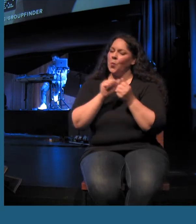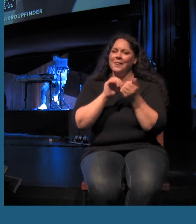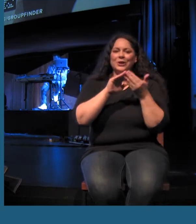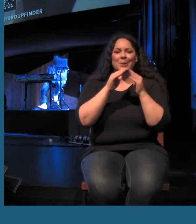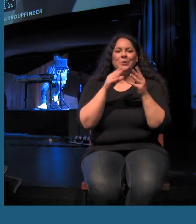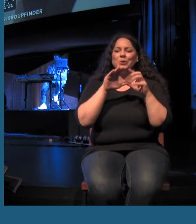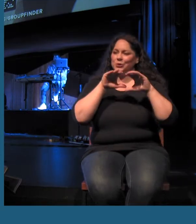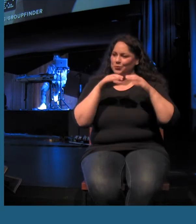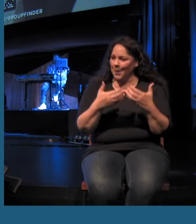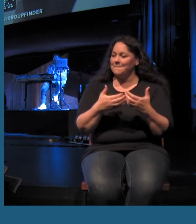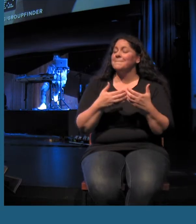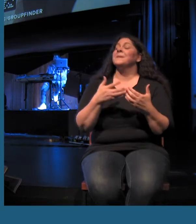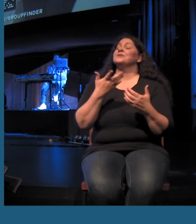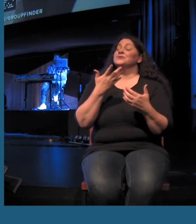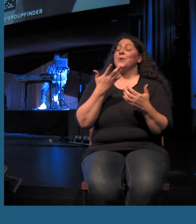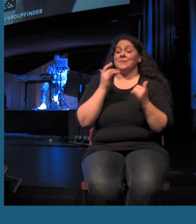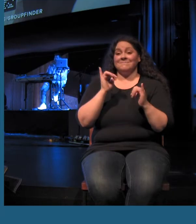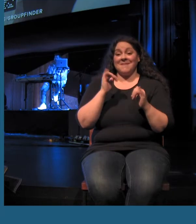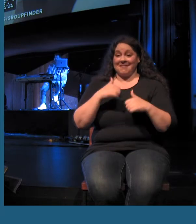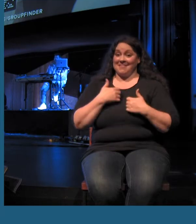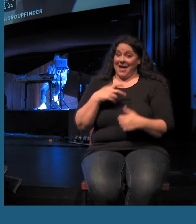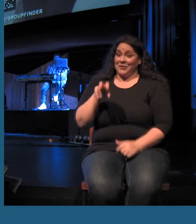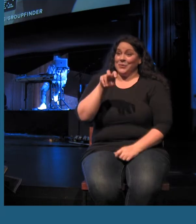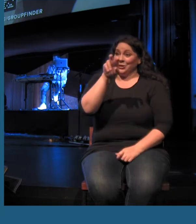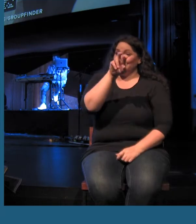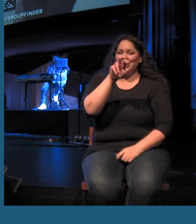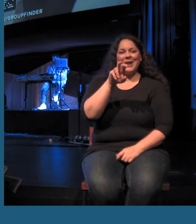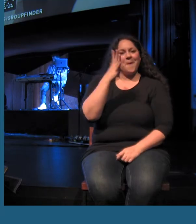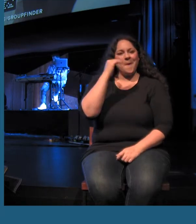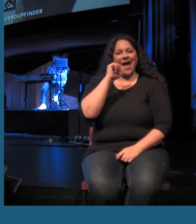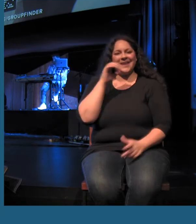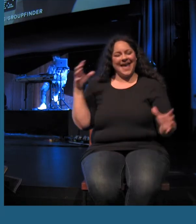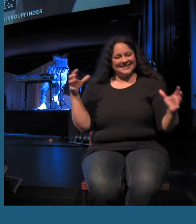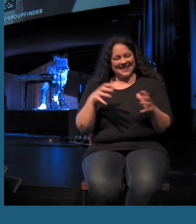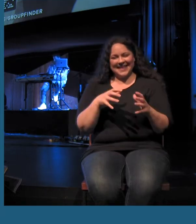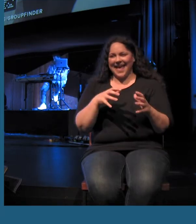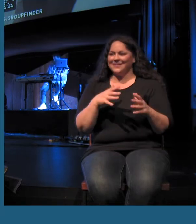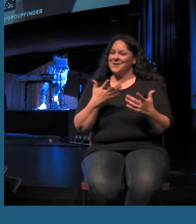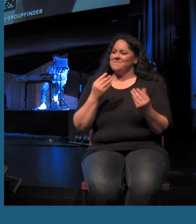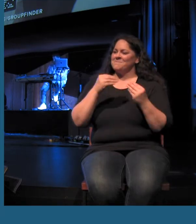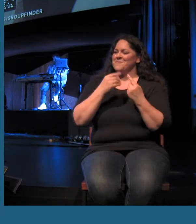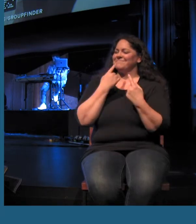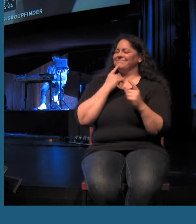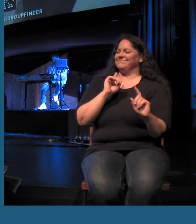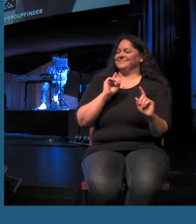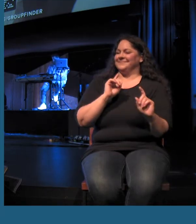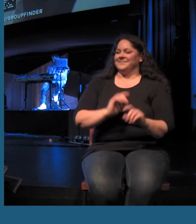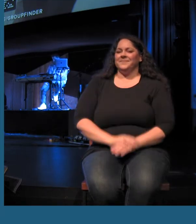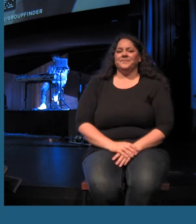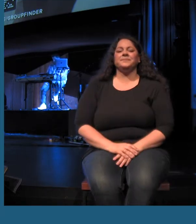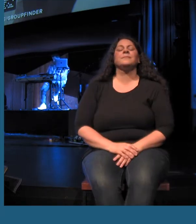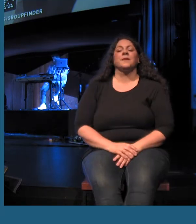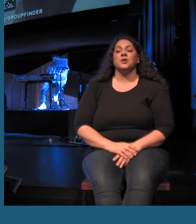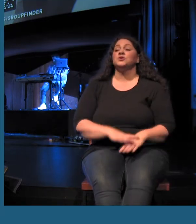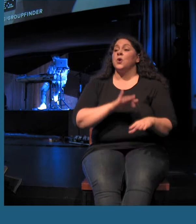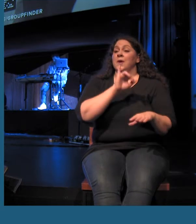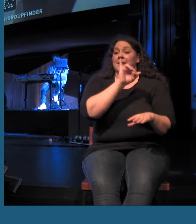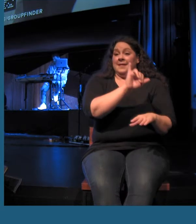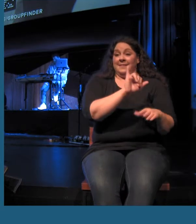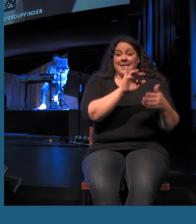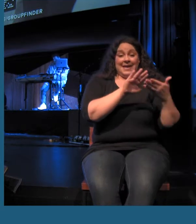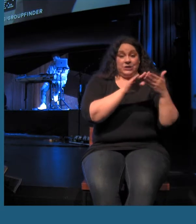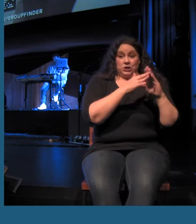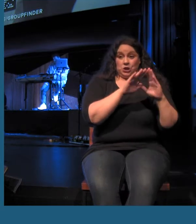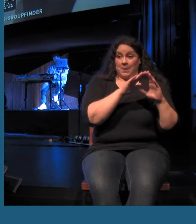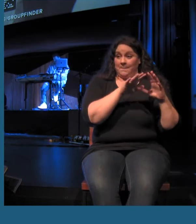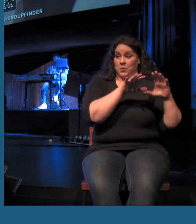groups. So we are all on a journey, and it's so much better when we do it together. Absolutely. So community groups meet throughout the